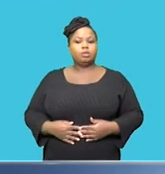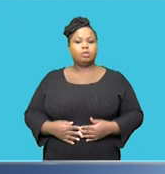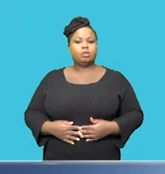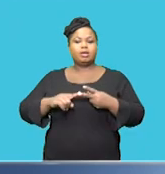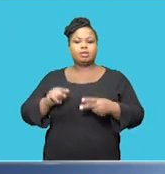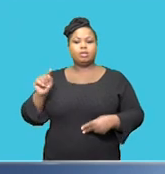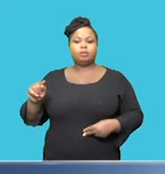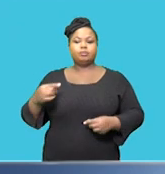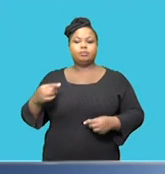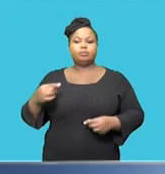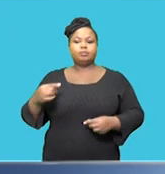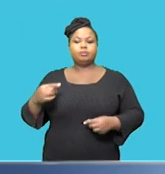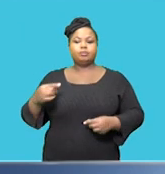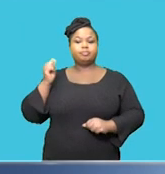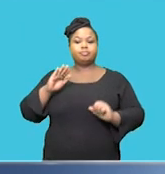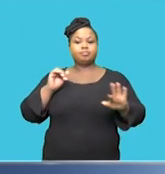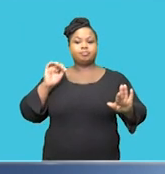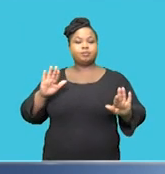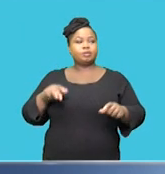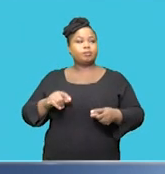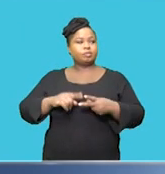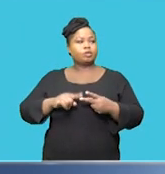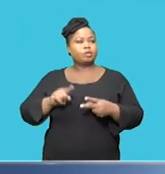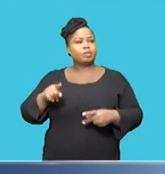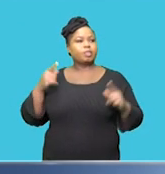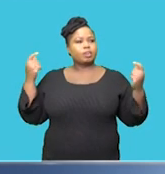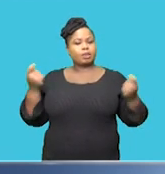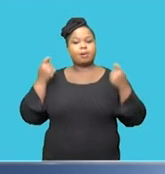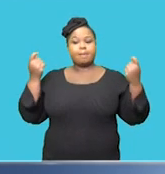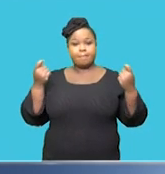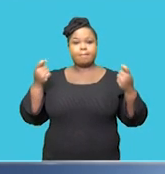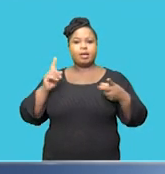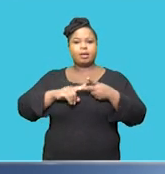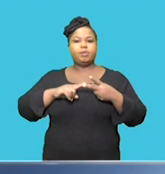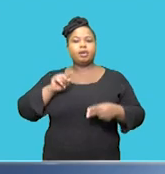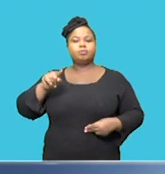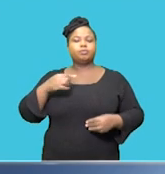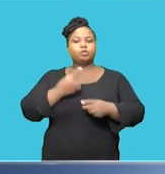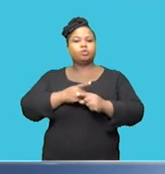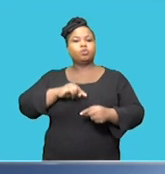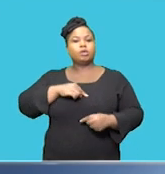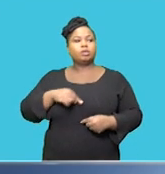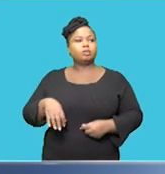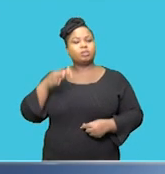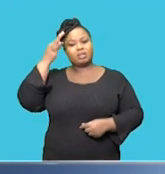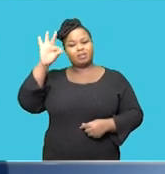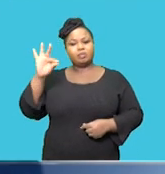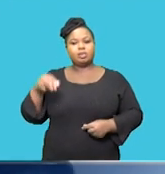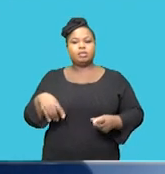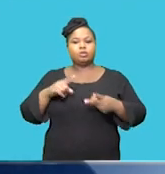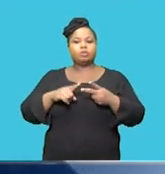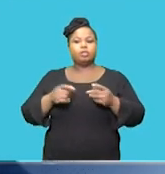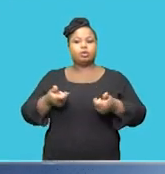this Youth Techno Expo celebration comes at an opportune time where the Gauteng Provincial Government has launched